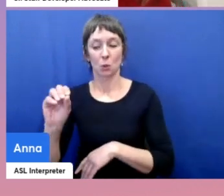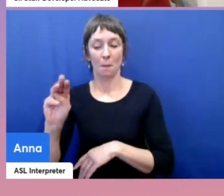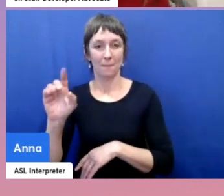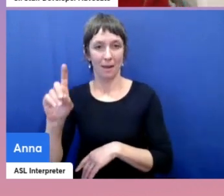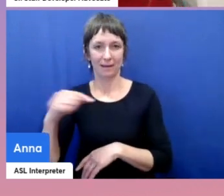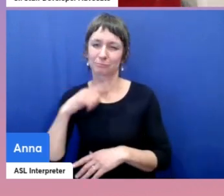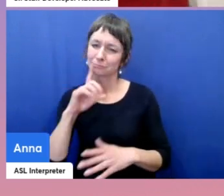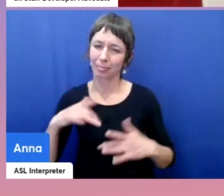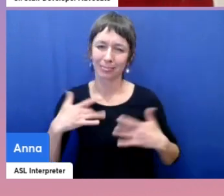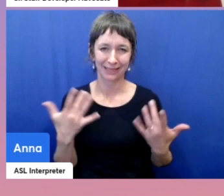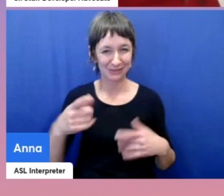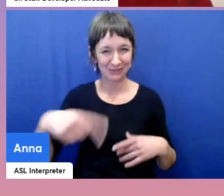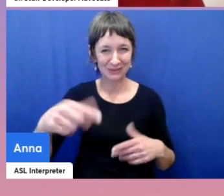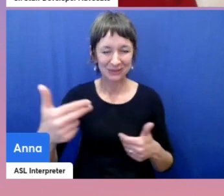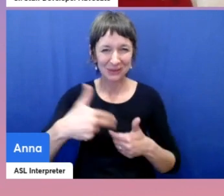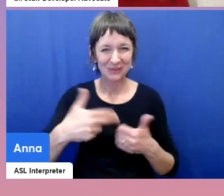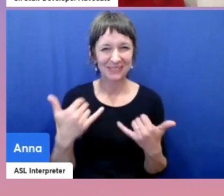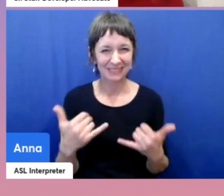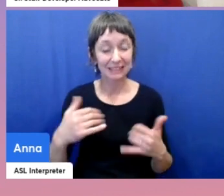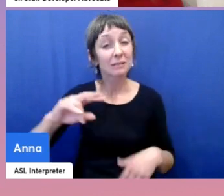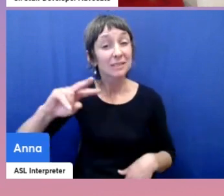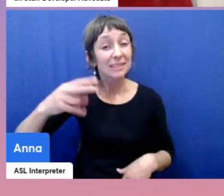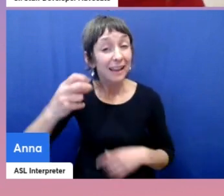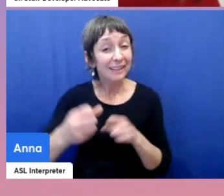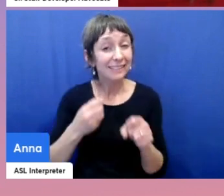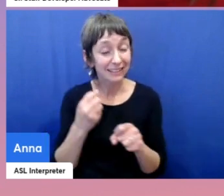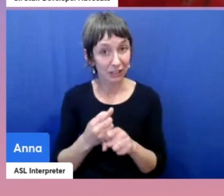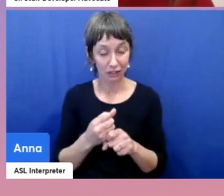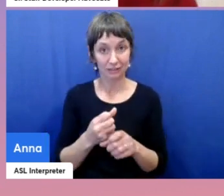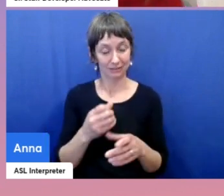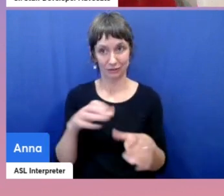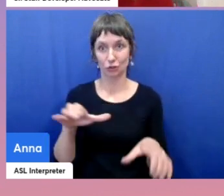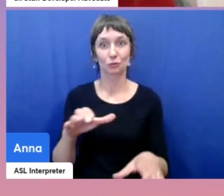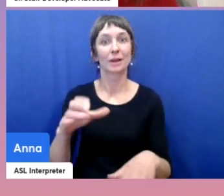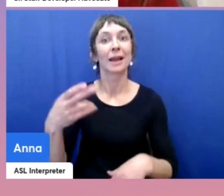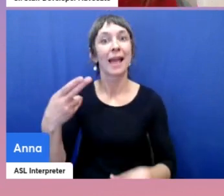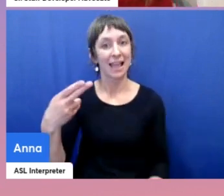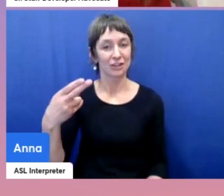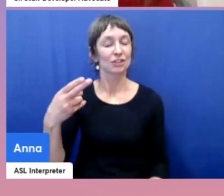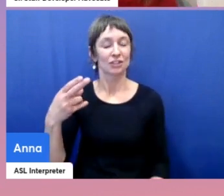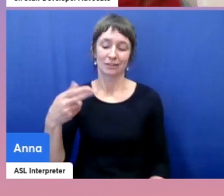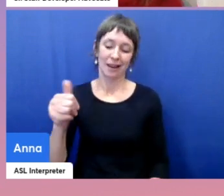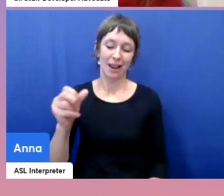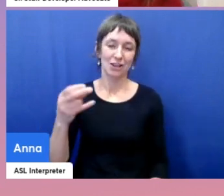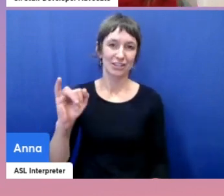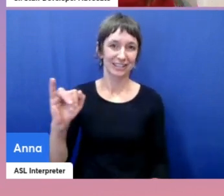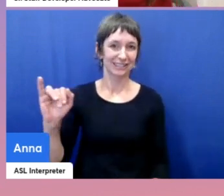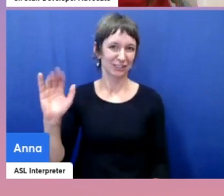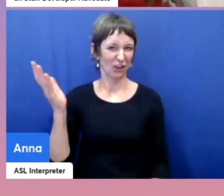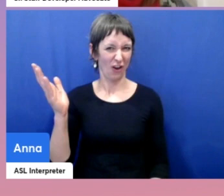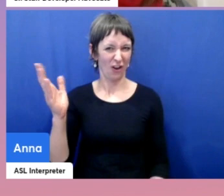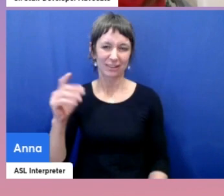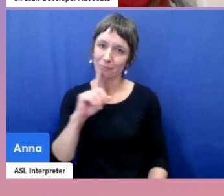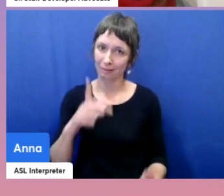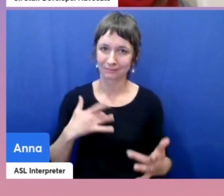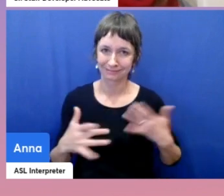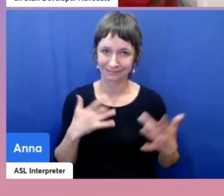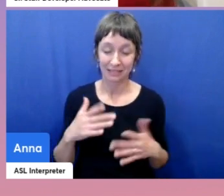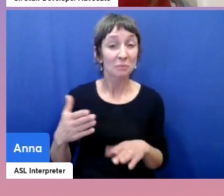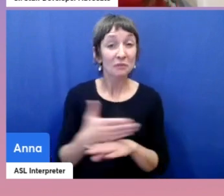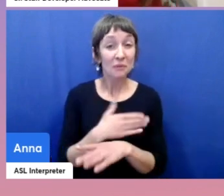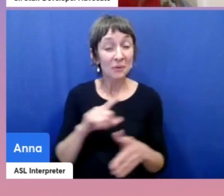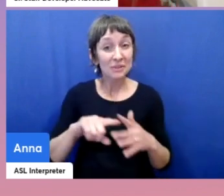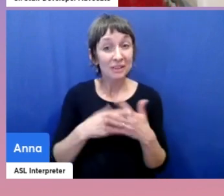today. This is my second year in a row doing Hashi Talks, so I'm super stoked. Now, before we get started, a little bit about